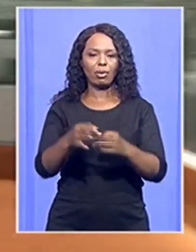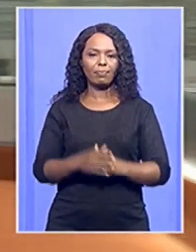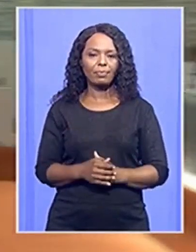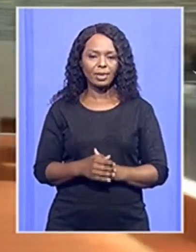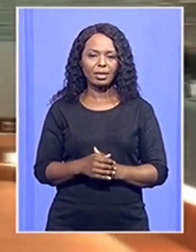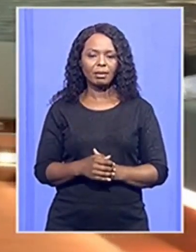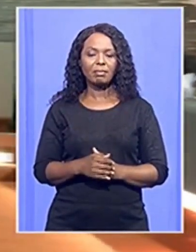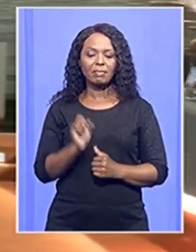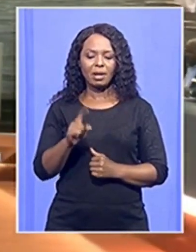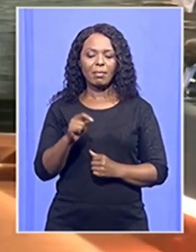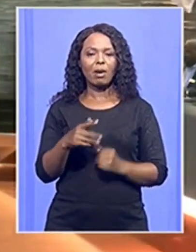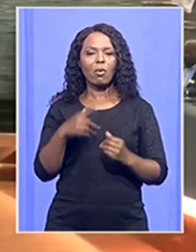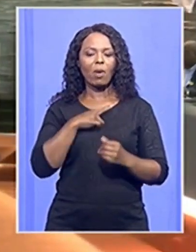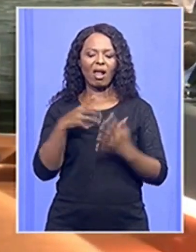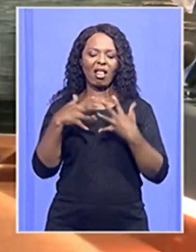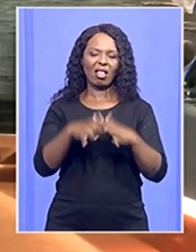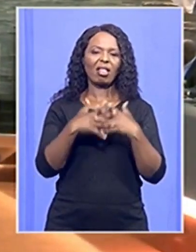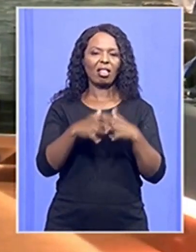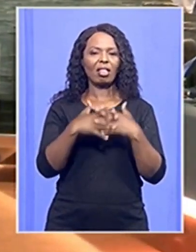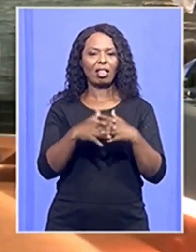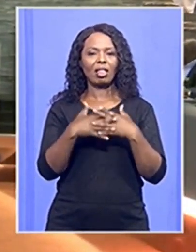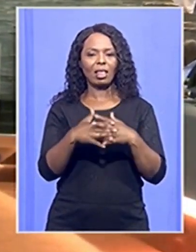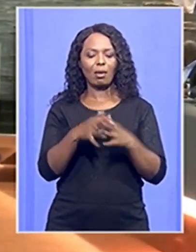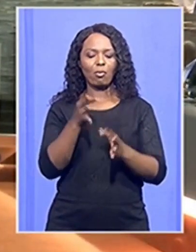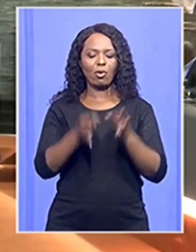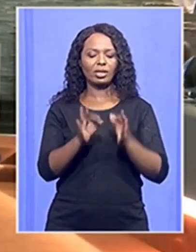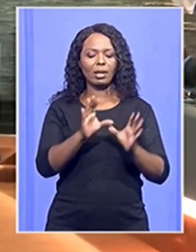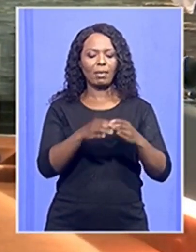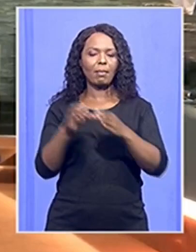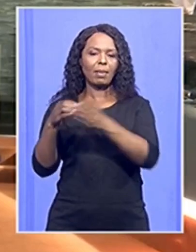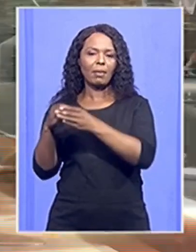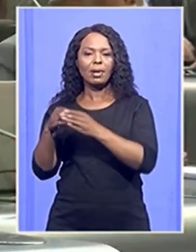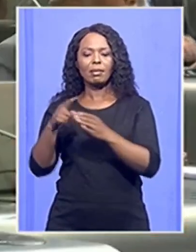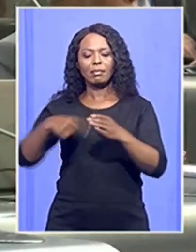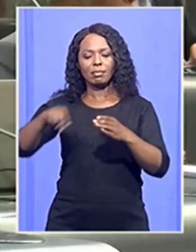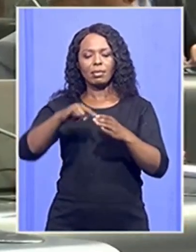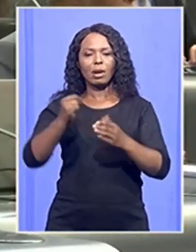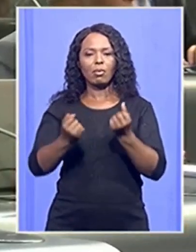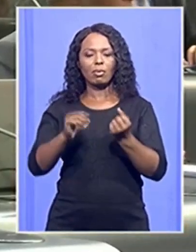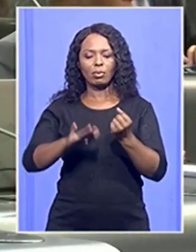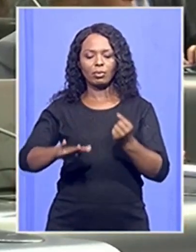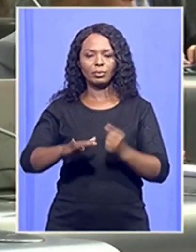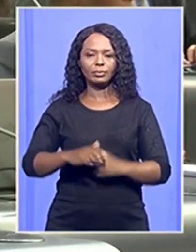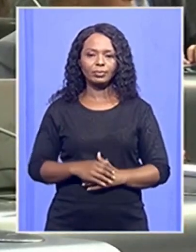phutlhamisitswe ke ntwa e neng ya runya magareng ga makoko a sepolotiki ka fa phaposing ya bolekgotla.